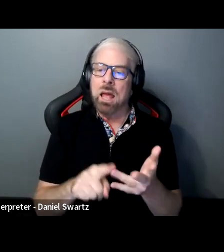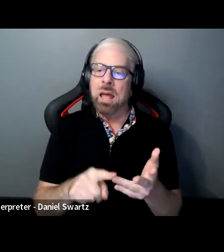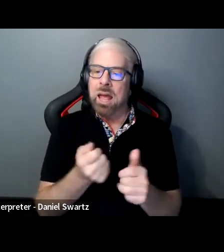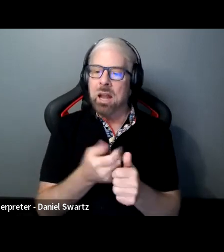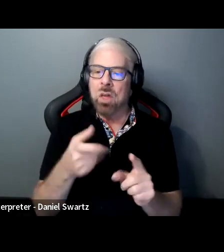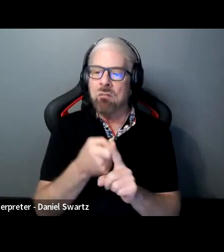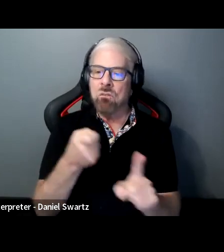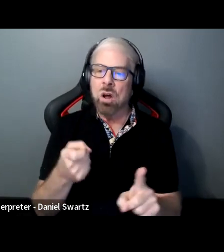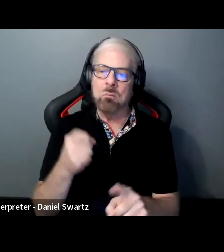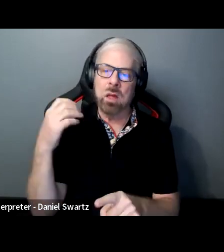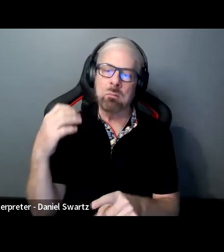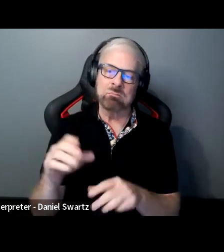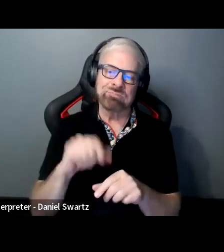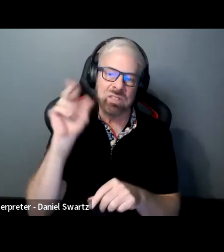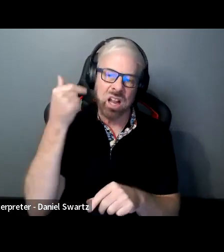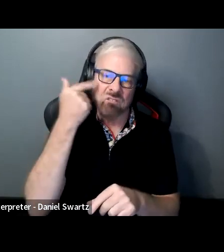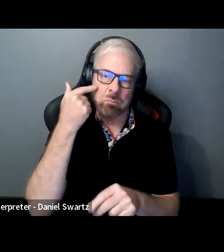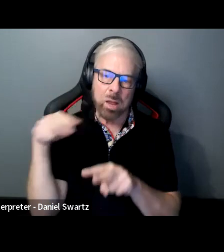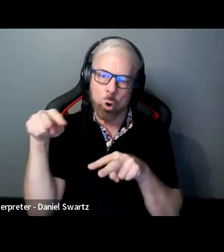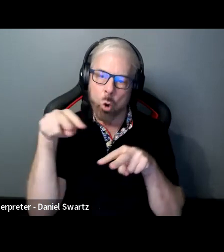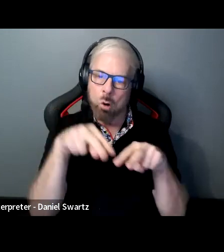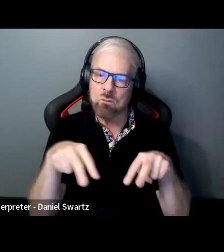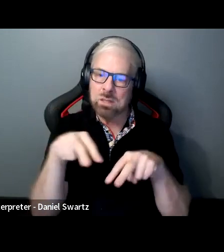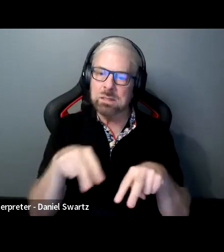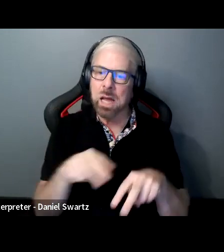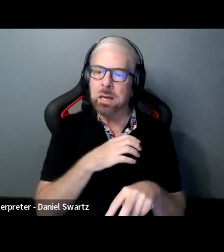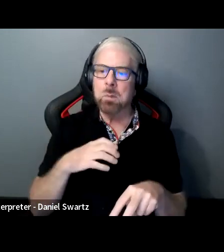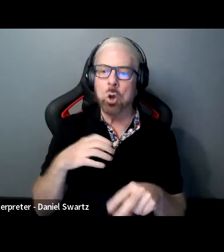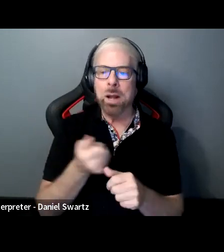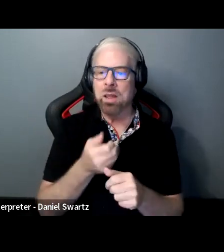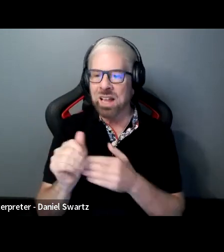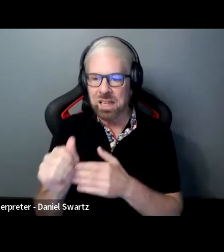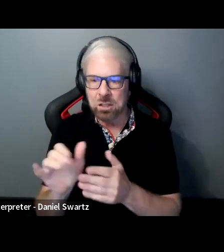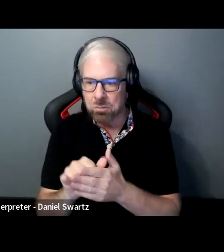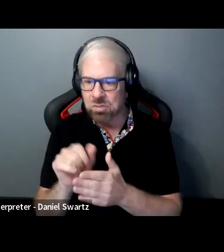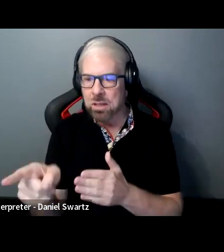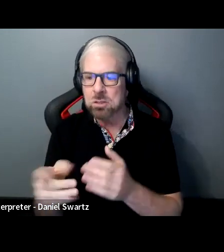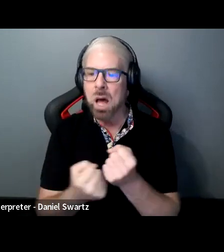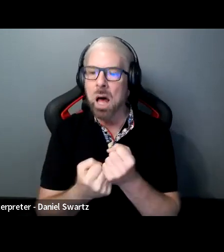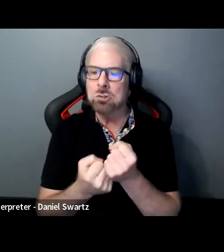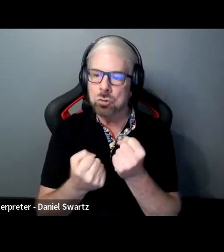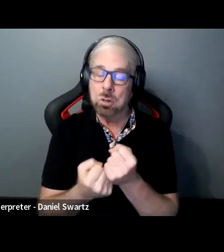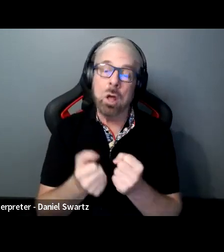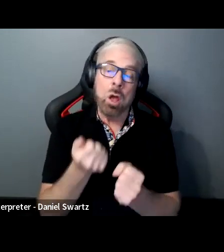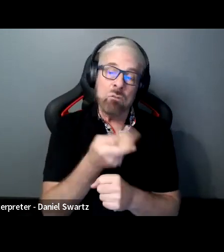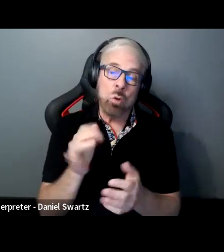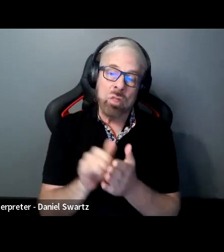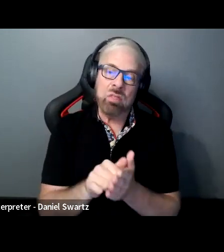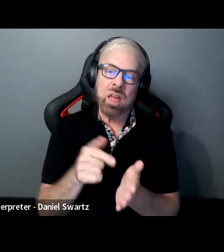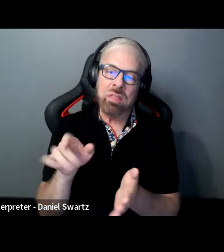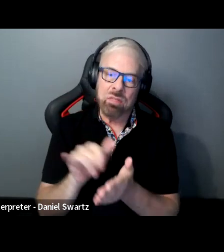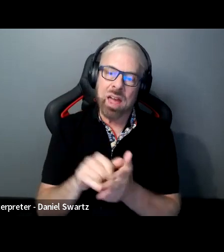the government oversight committee or things that leadership sponsors. So there's a few things that are exempt from